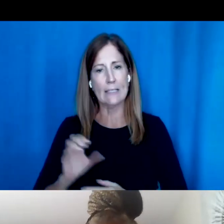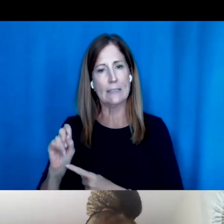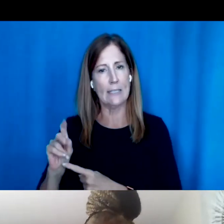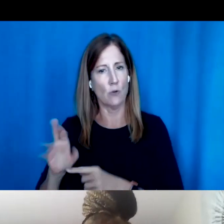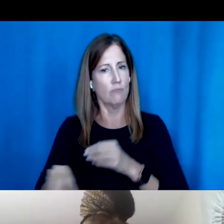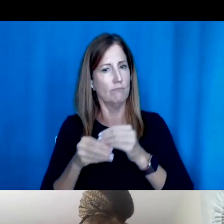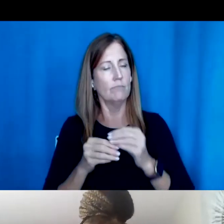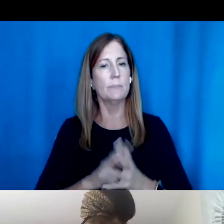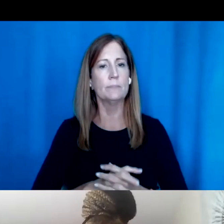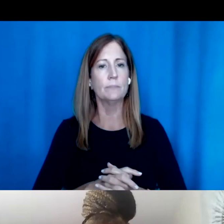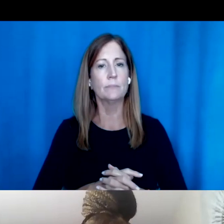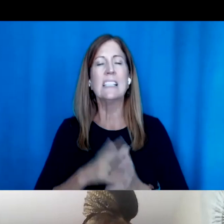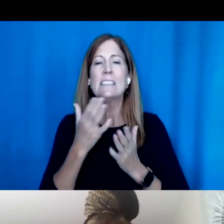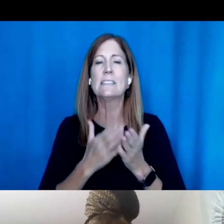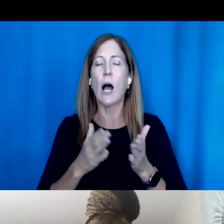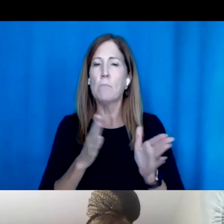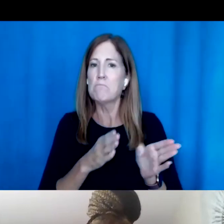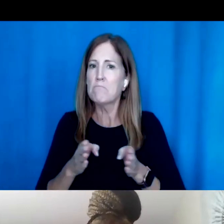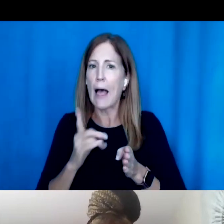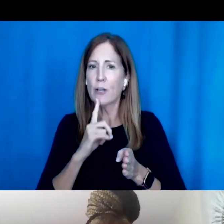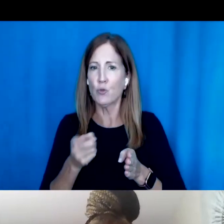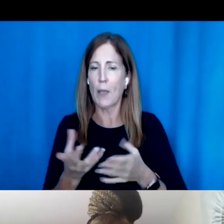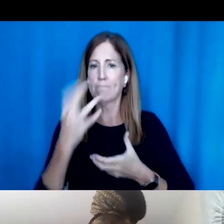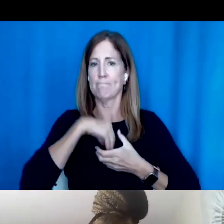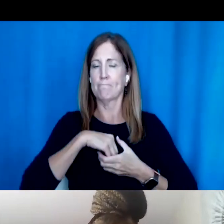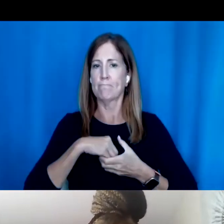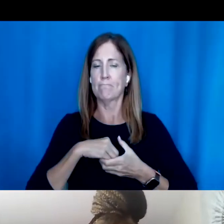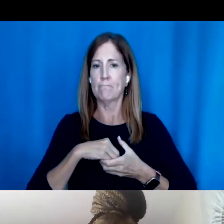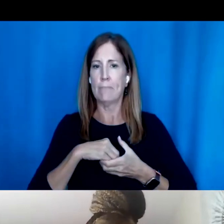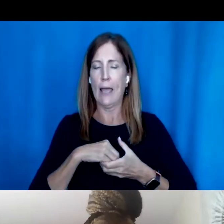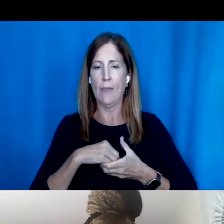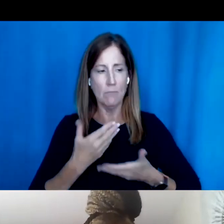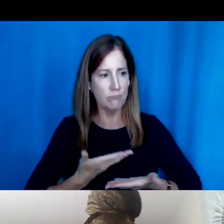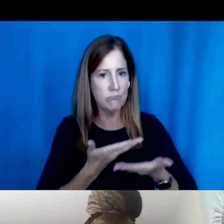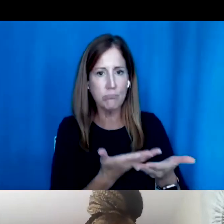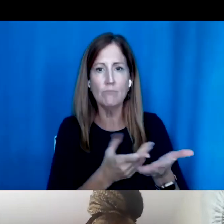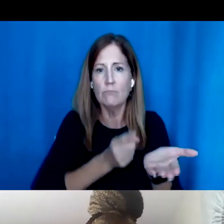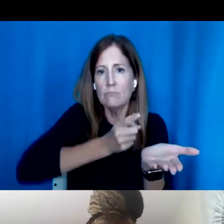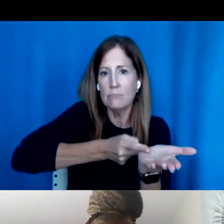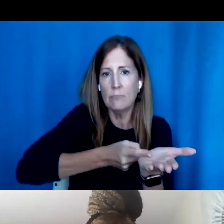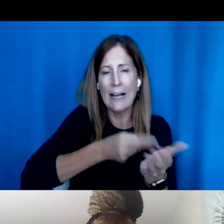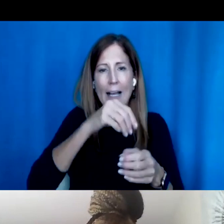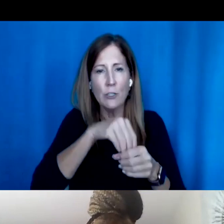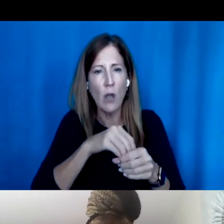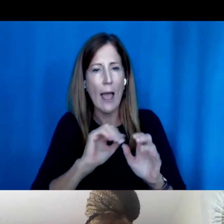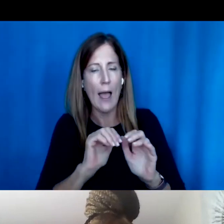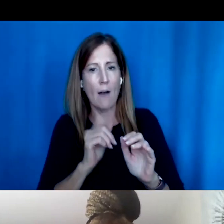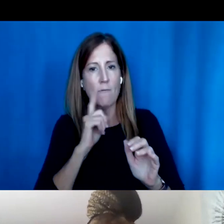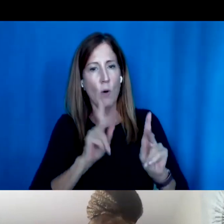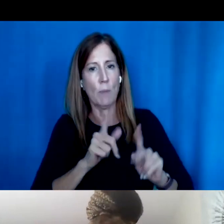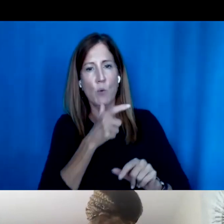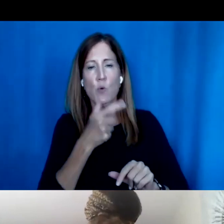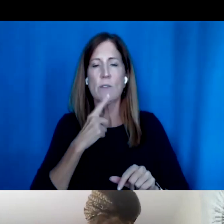of these strategies can go back with you and hopefully be able to discuss internally on, for people that are saying